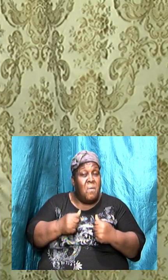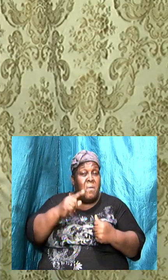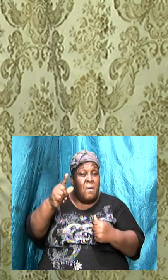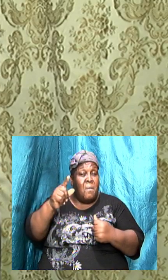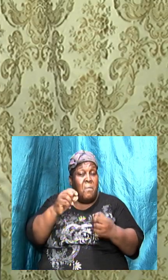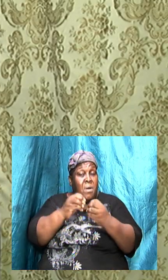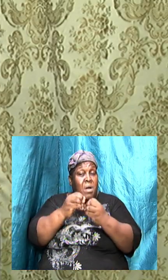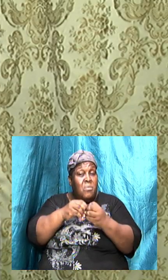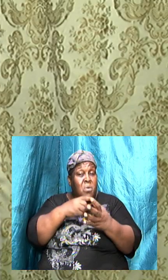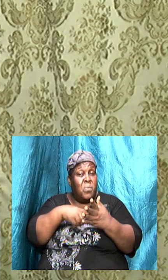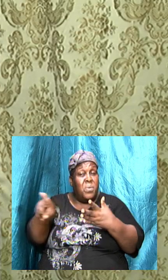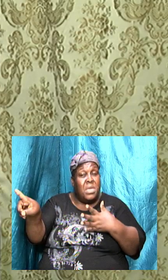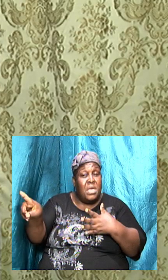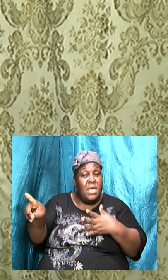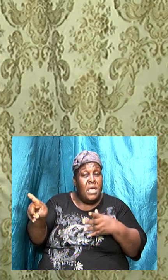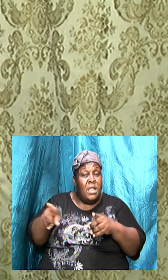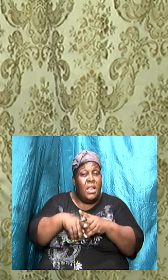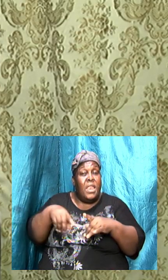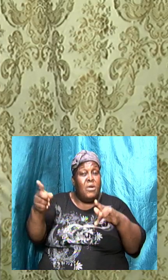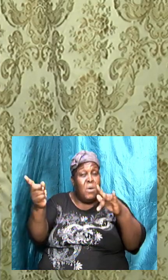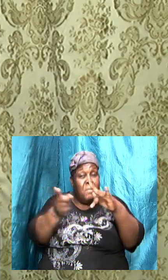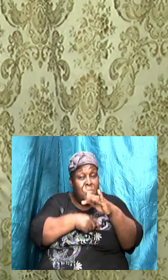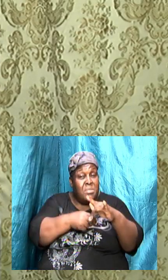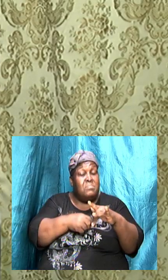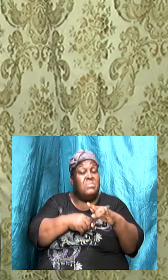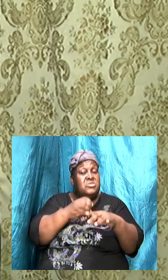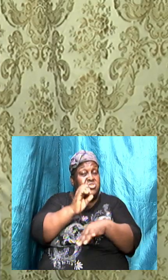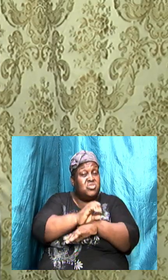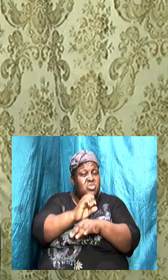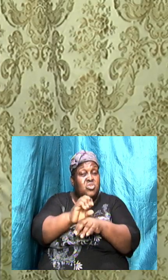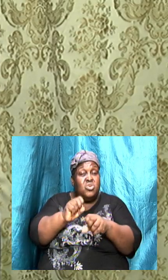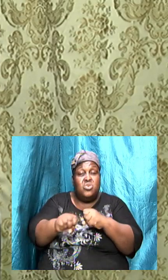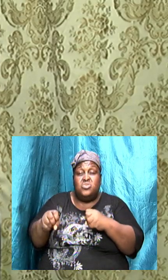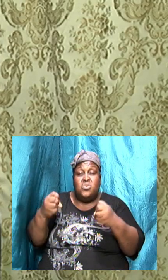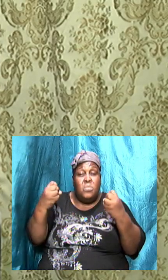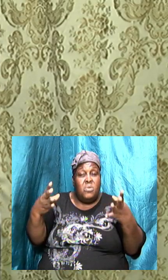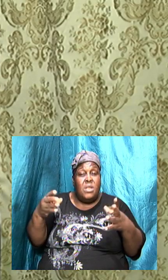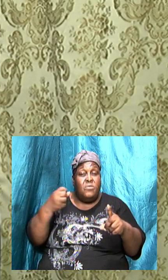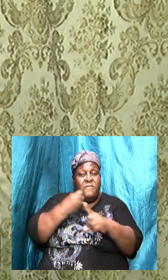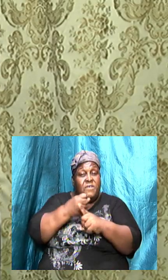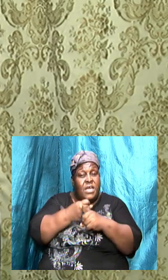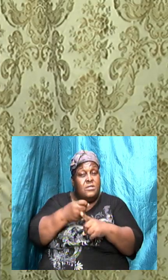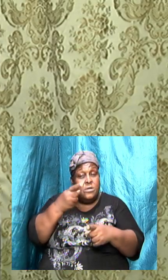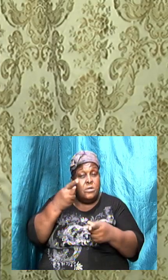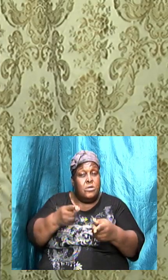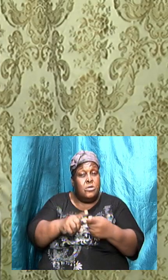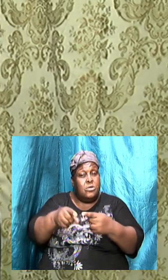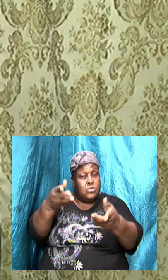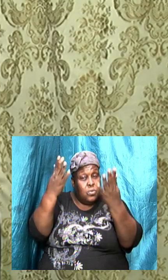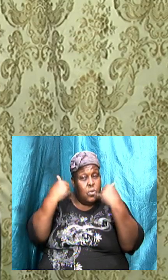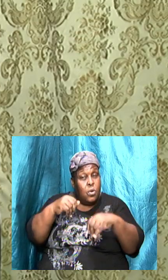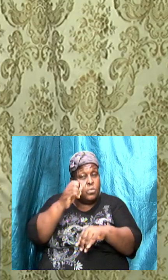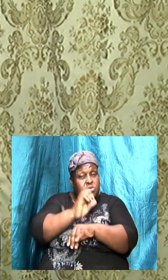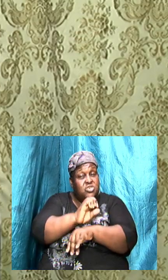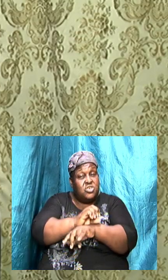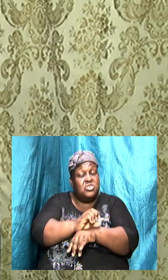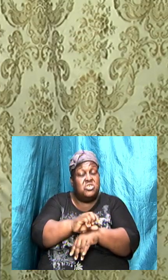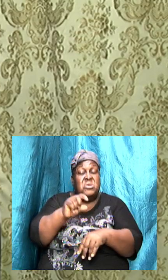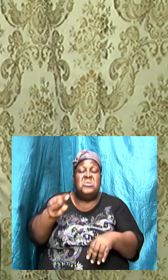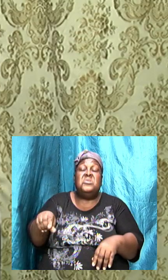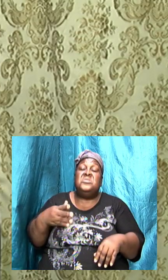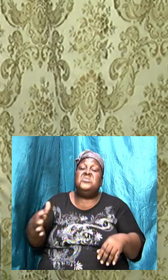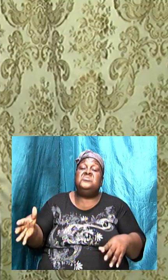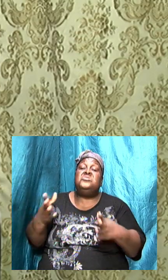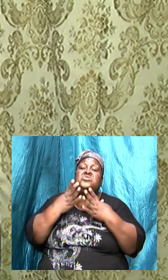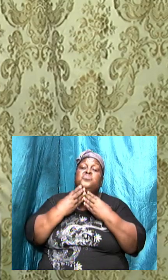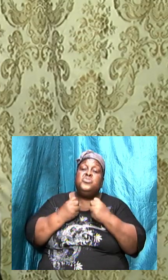week? It's like we miss church so much that we're fighting to come. This thing is precious, and sometimes